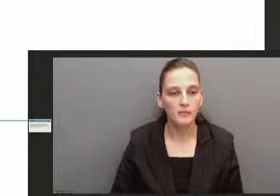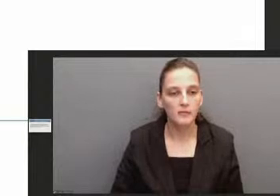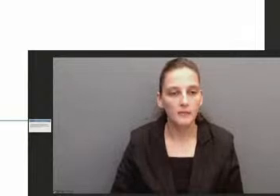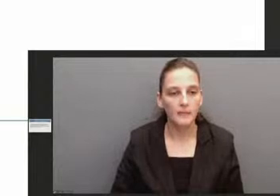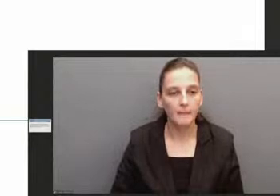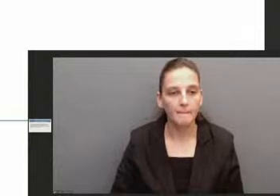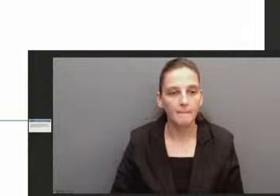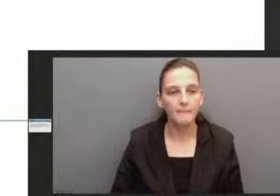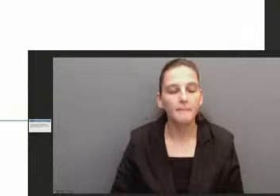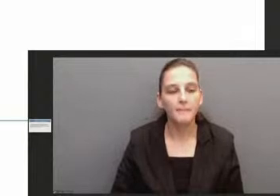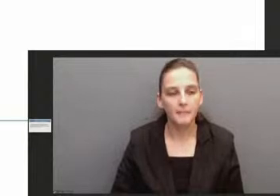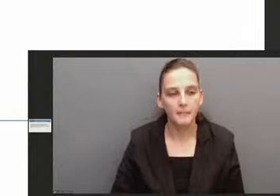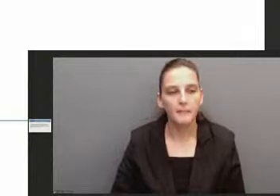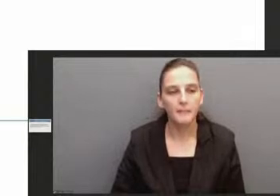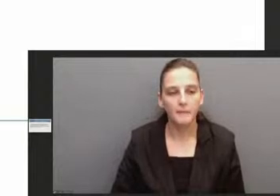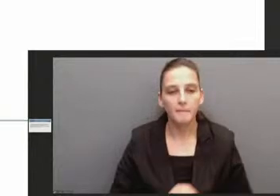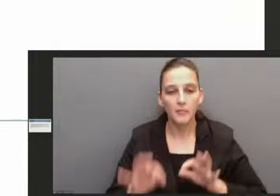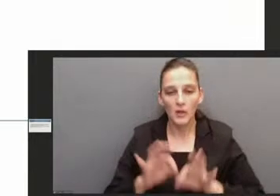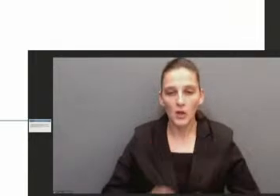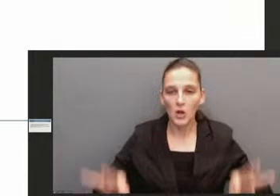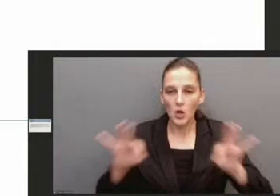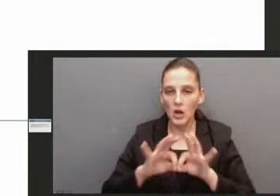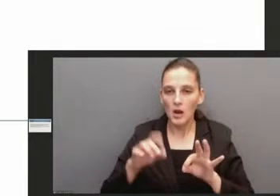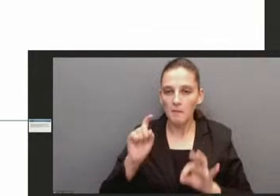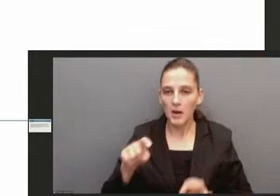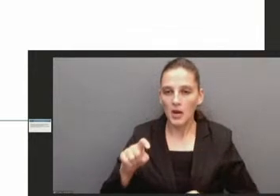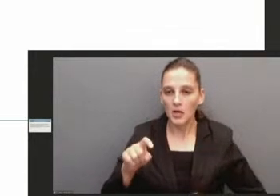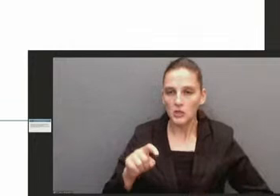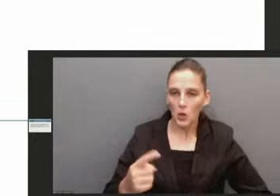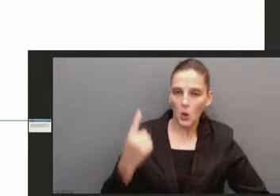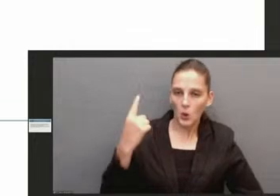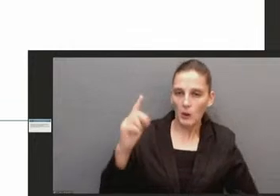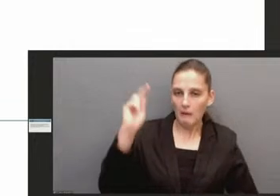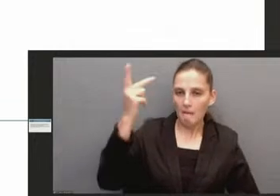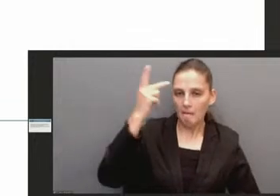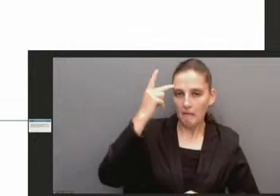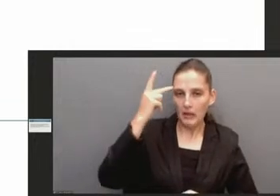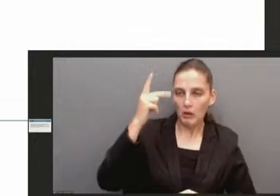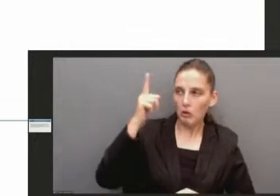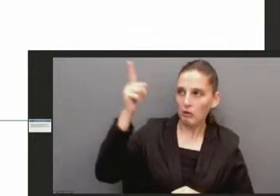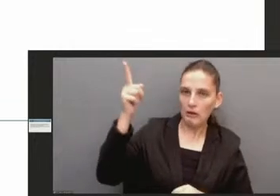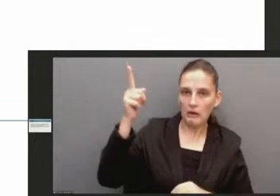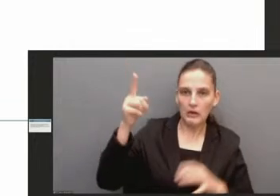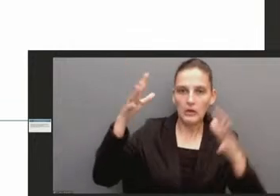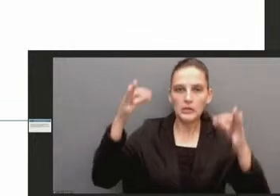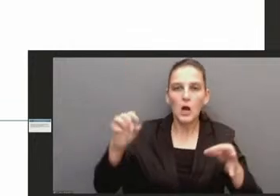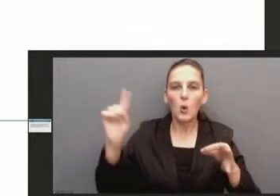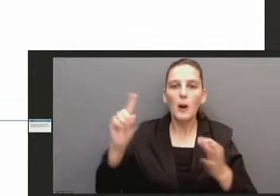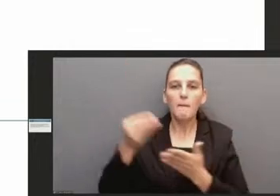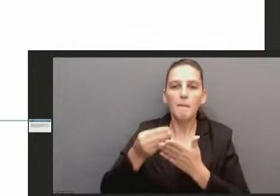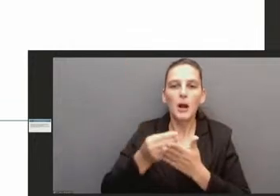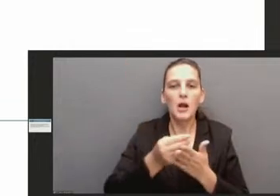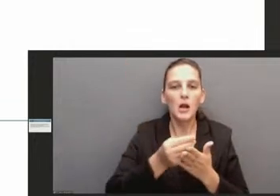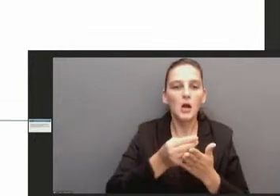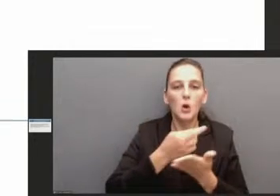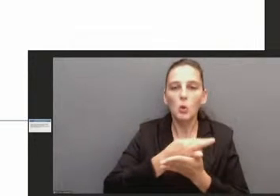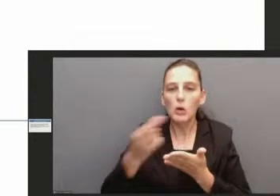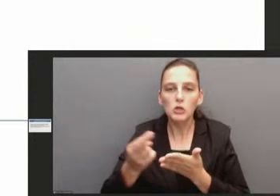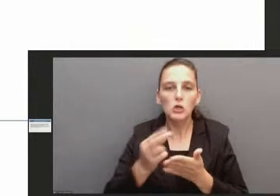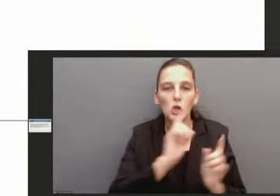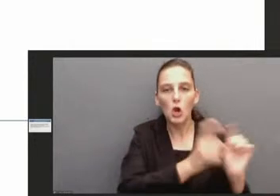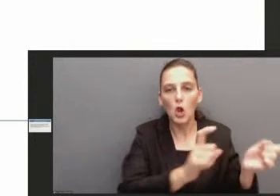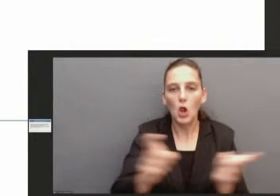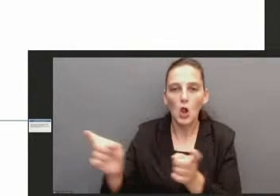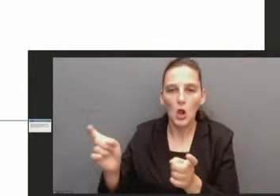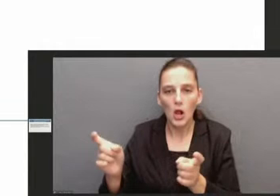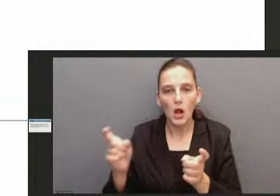It's important to have an apolitical authority to decide where the resources should be distributed and have those resources go to where the greatest